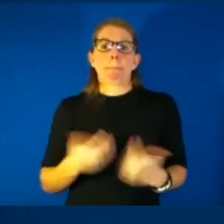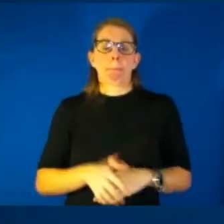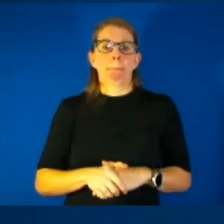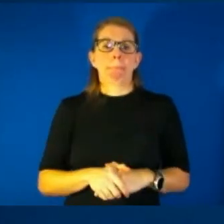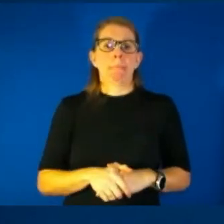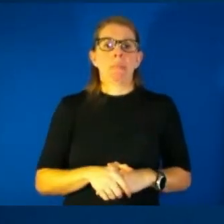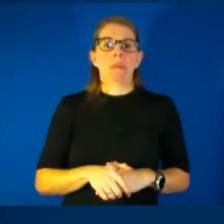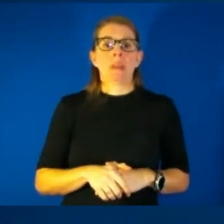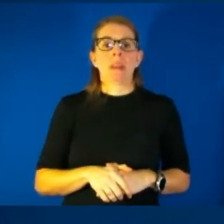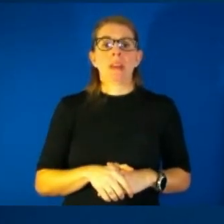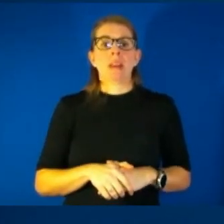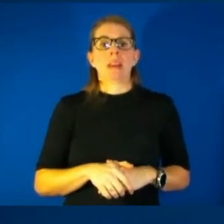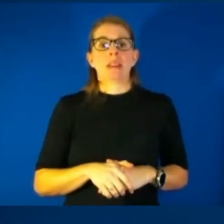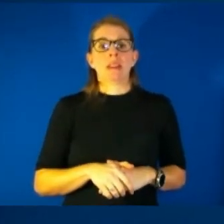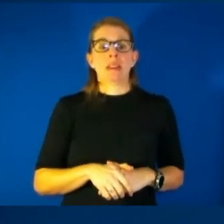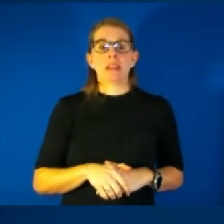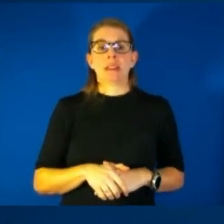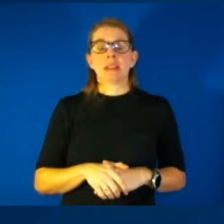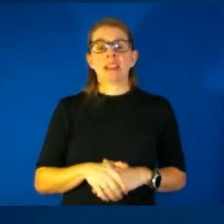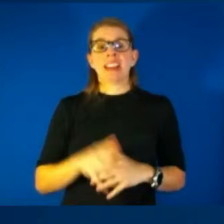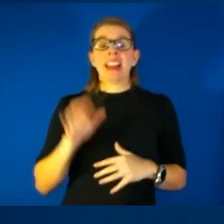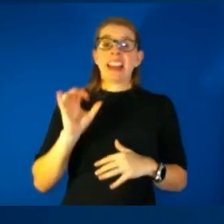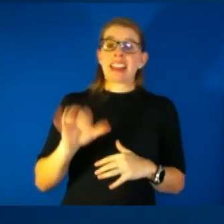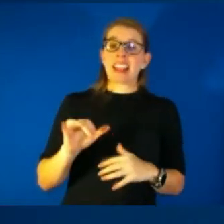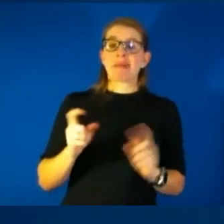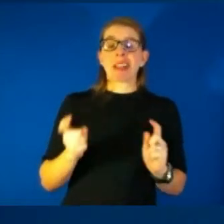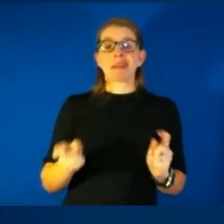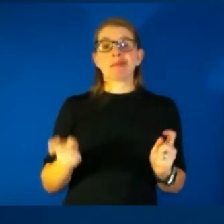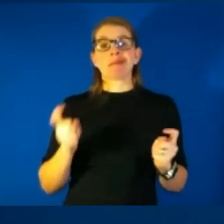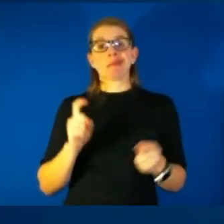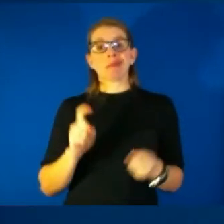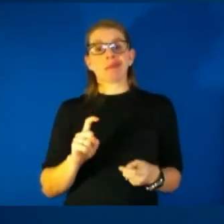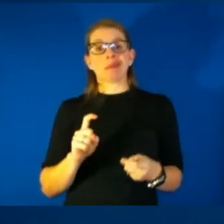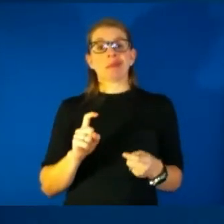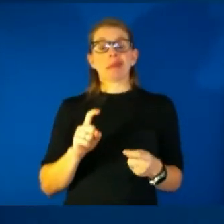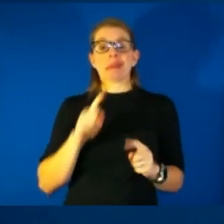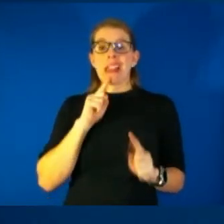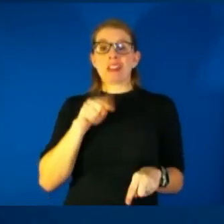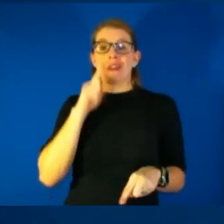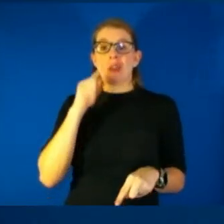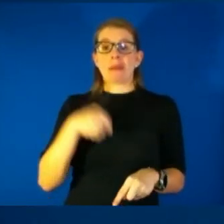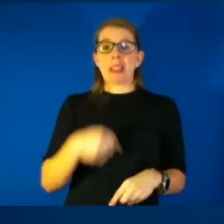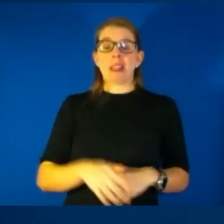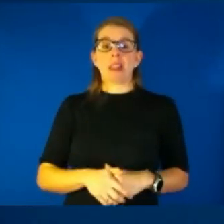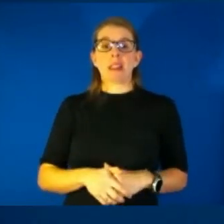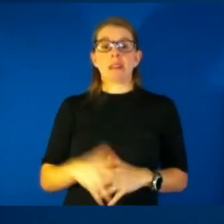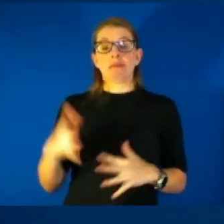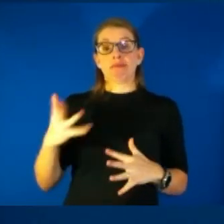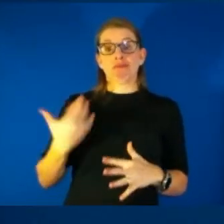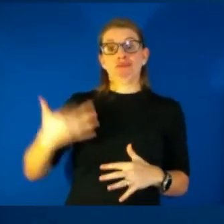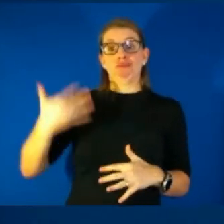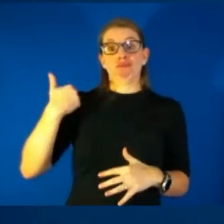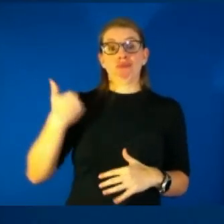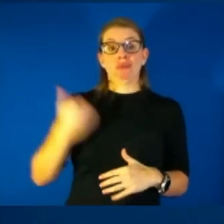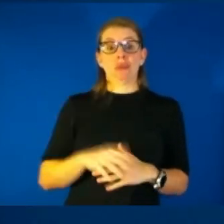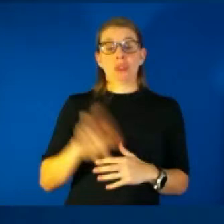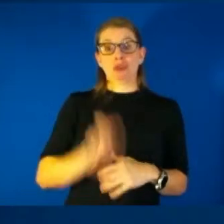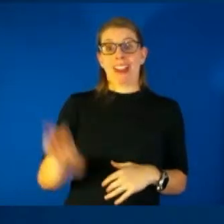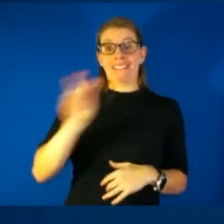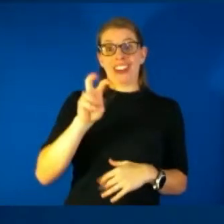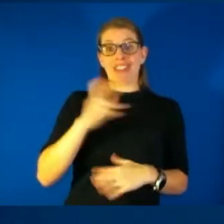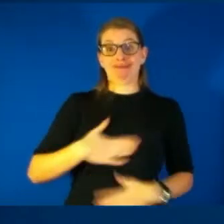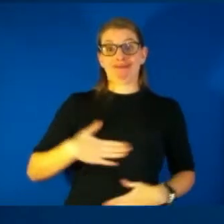That's been kind of a revolving answer for me. Traditionally, it's travel is